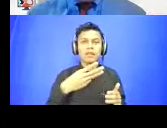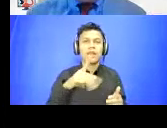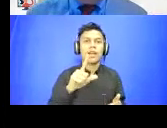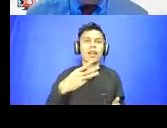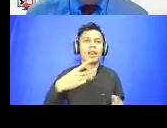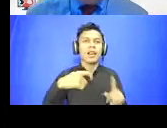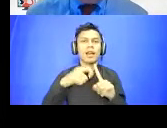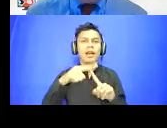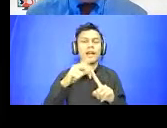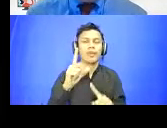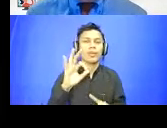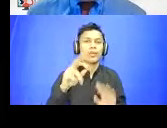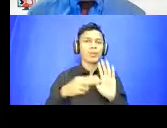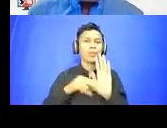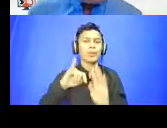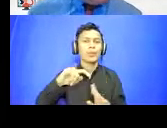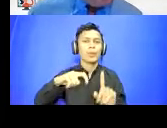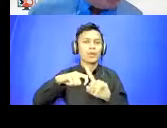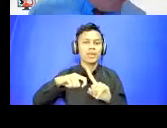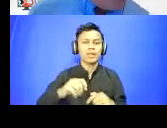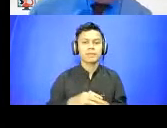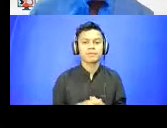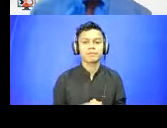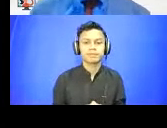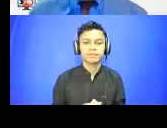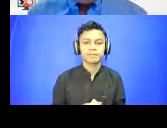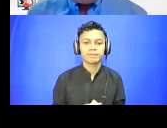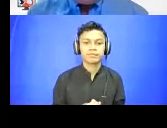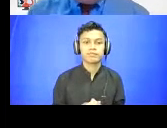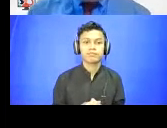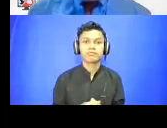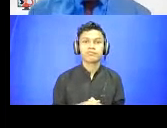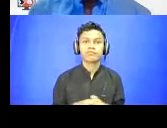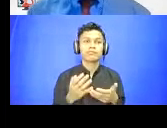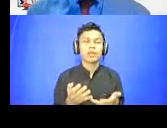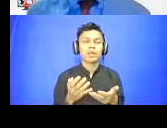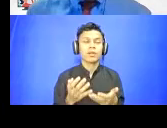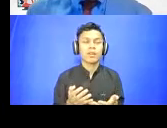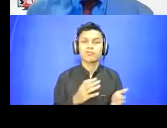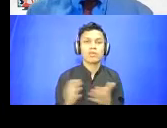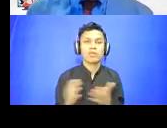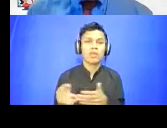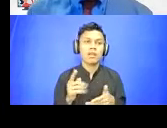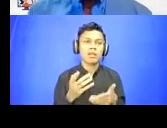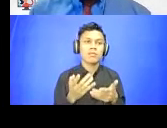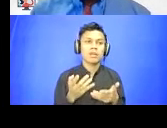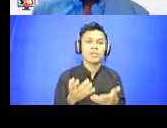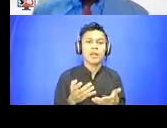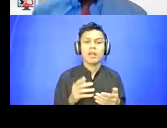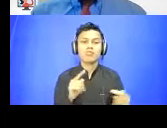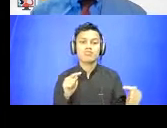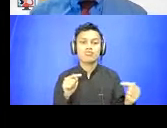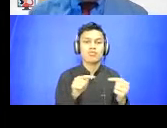our relationships with each other, what we call collegial relationships. So, for